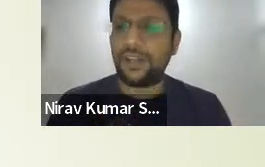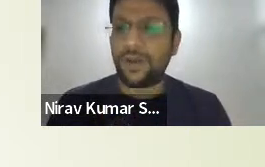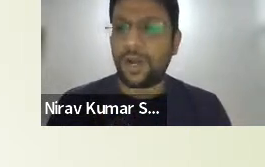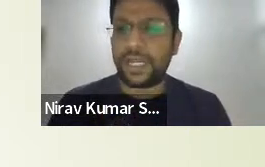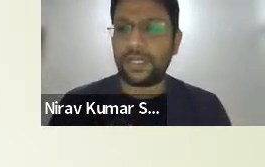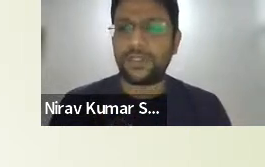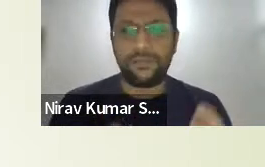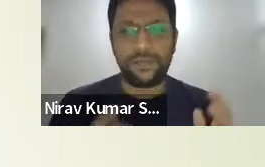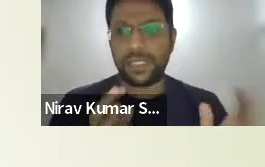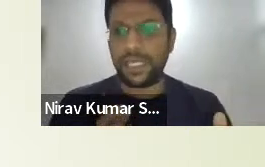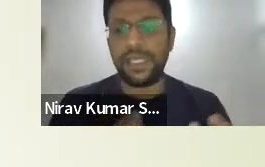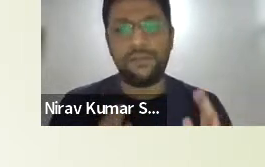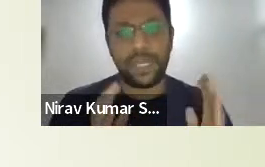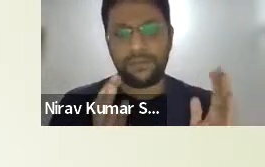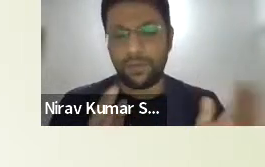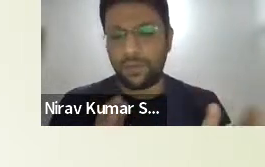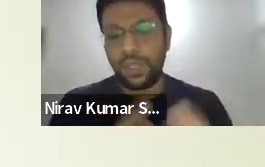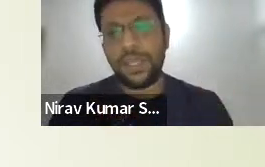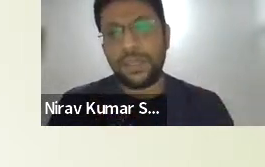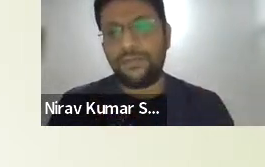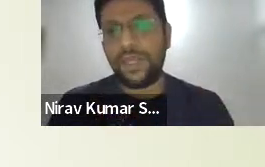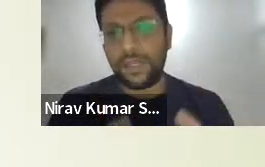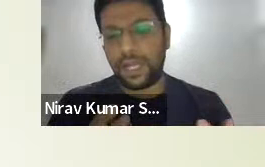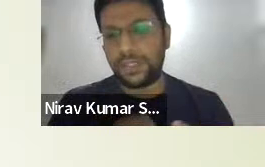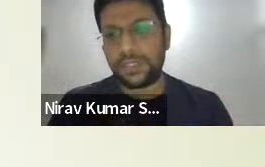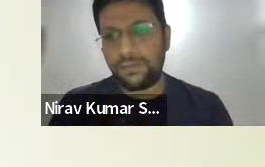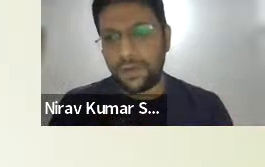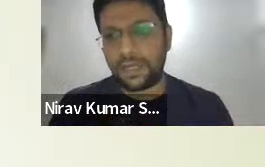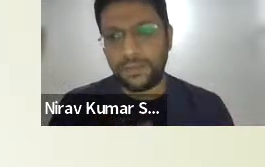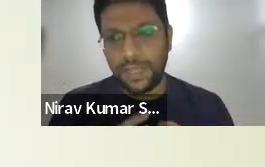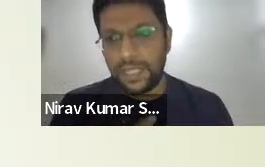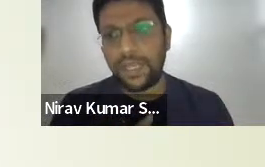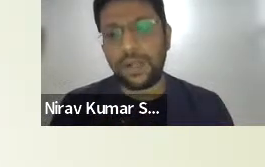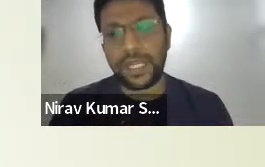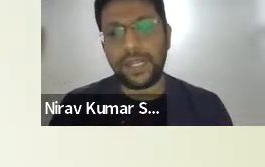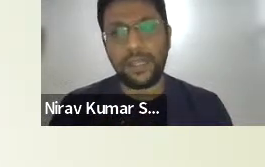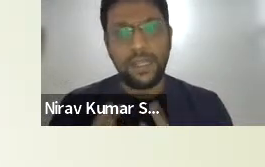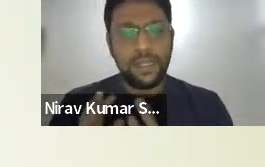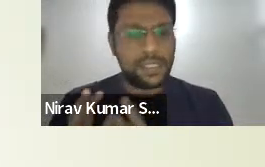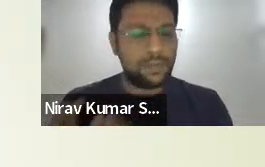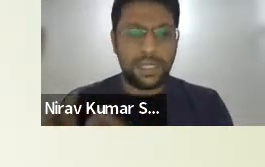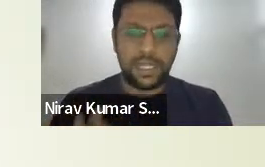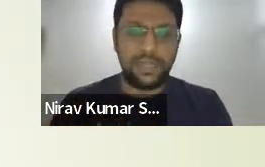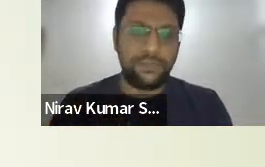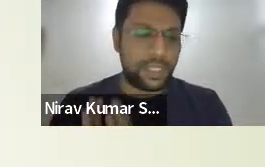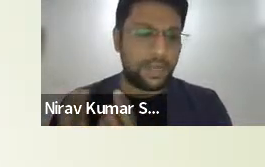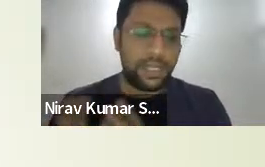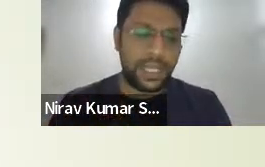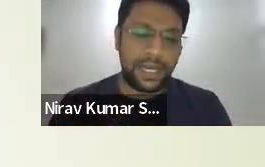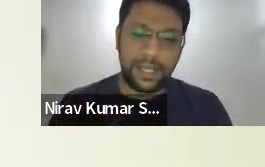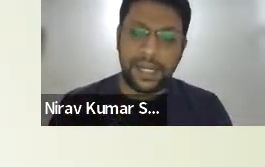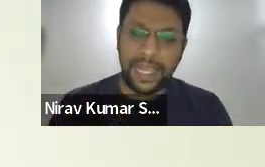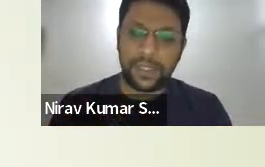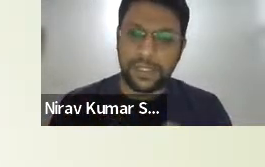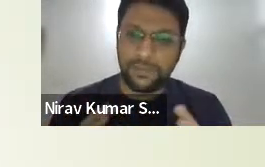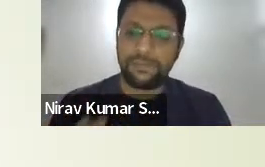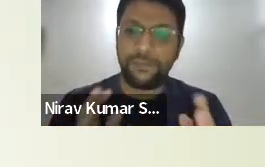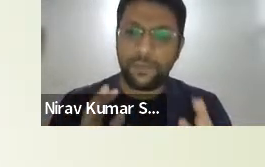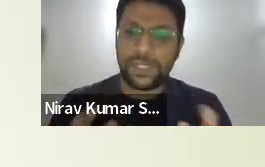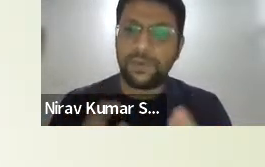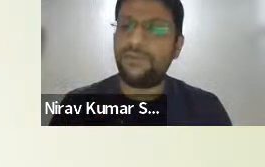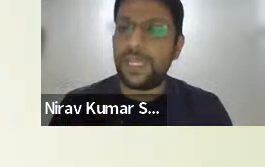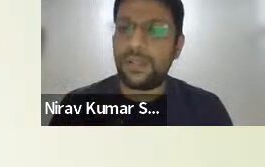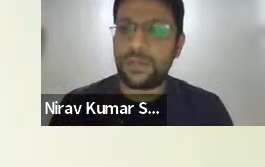the kind of content. So if it's Hindi, we have to feed it thousands of hours of Hindi content. Similarly, for Tamil and other